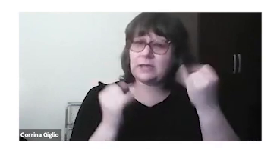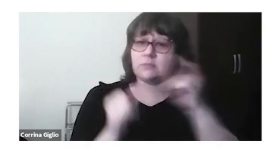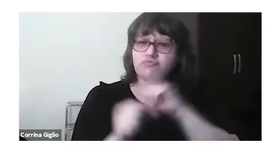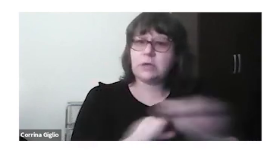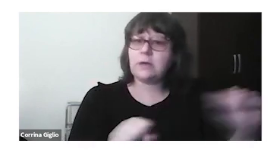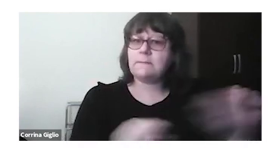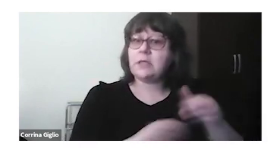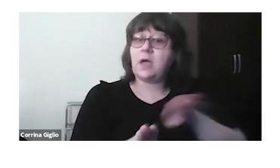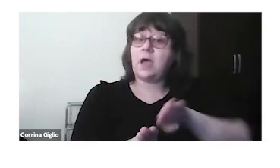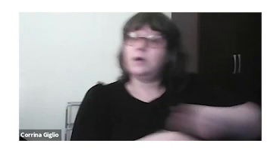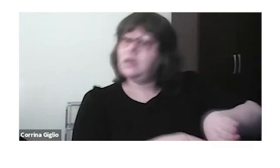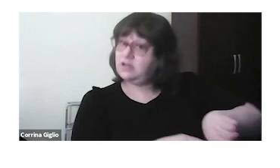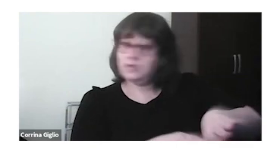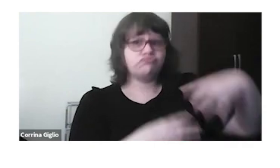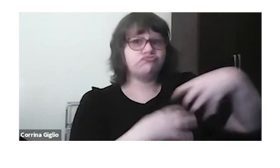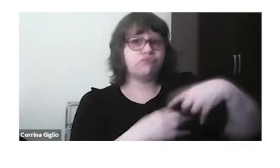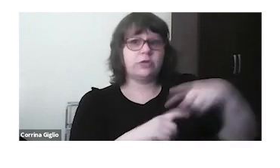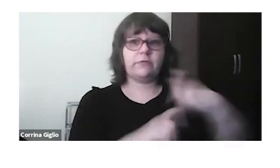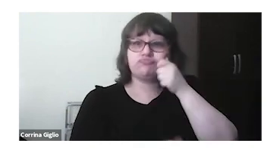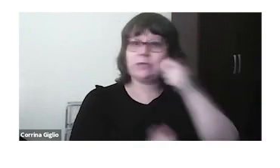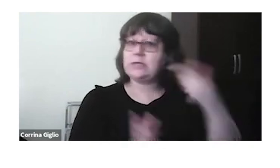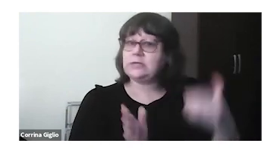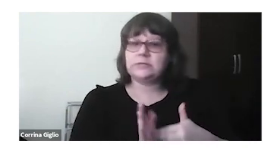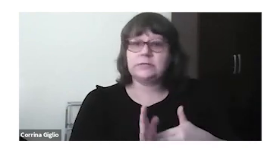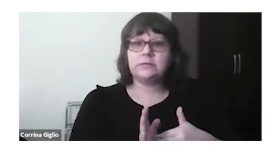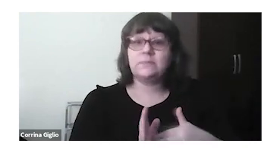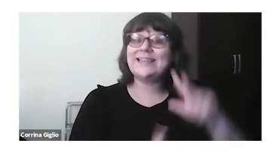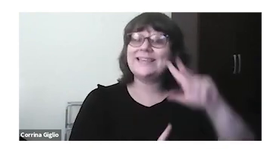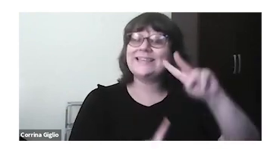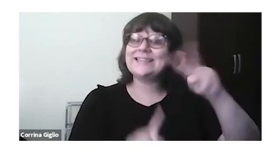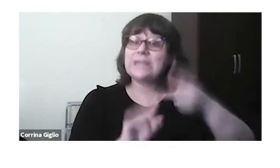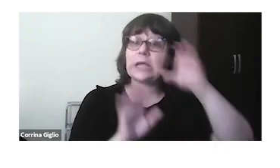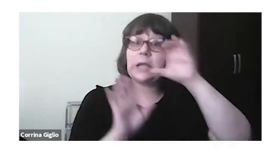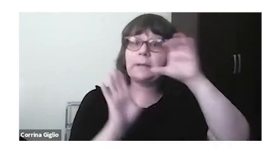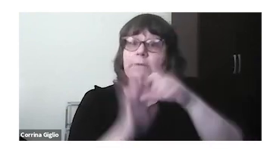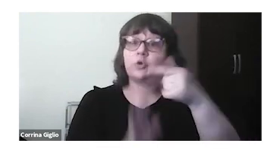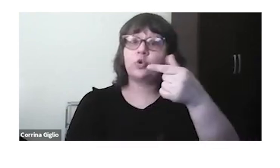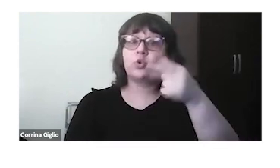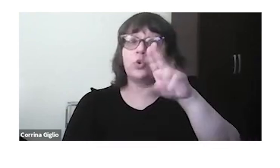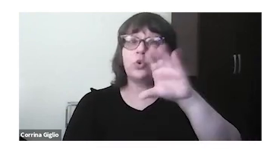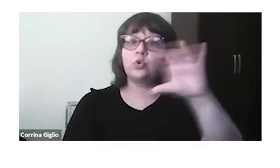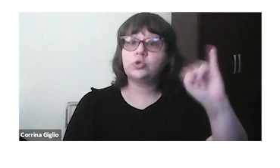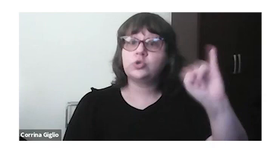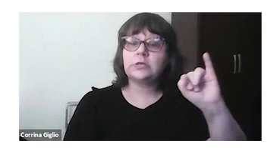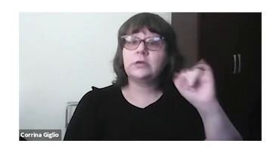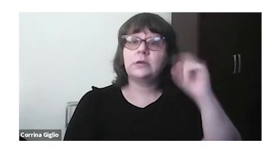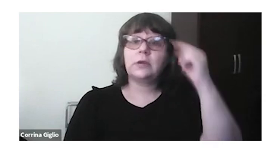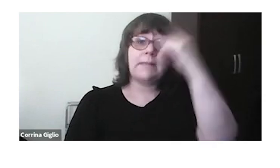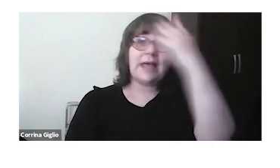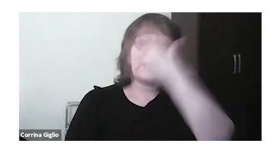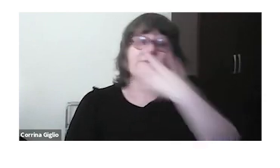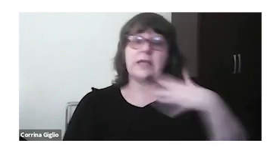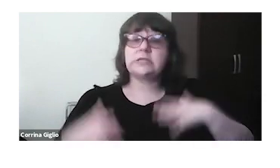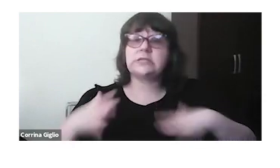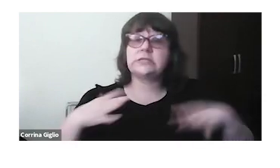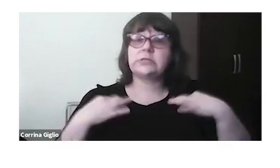racism. And then we see the second image is the infamous Gucci blackface sweater, which resulted in them